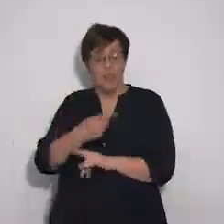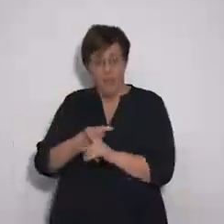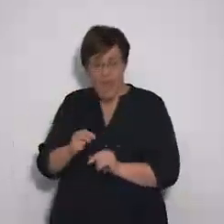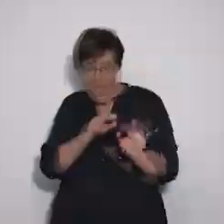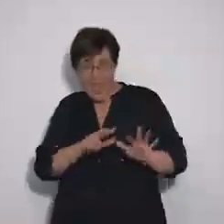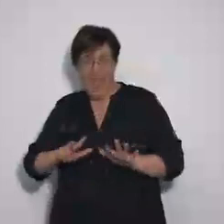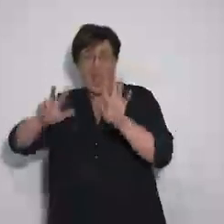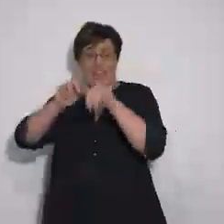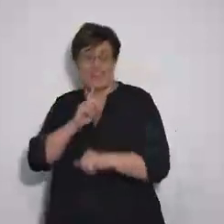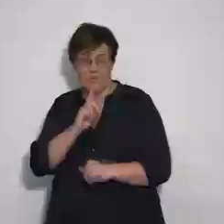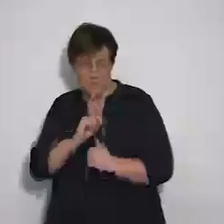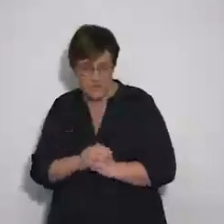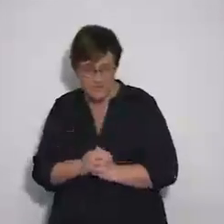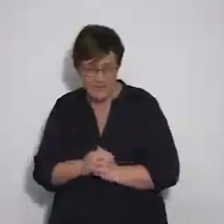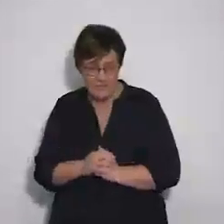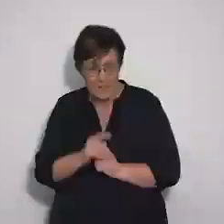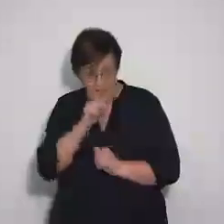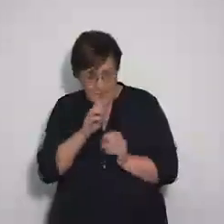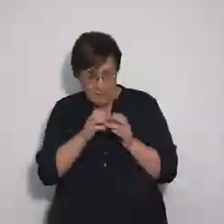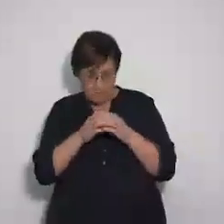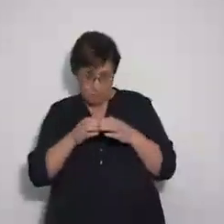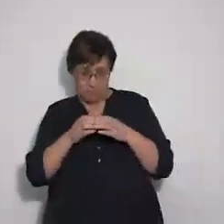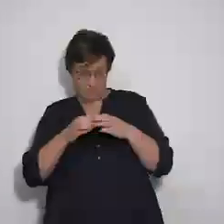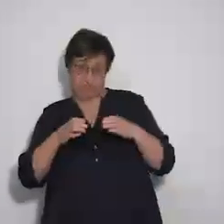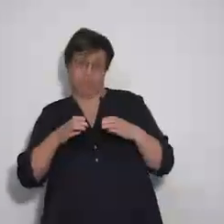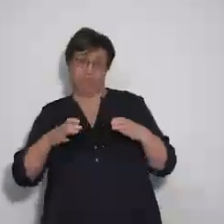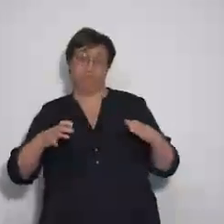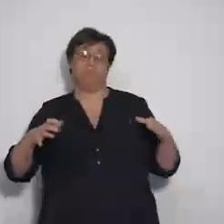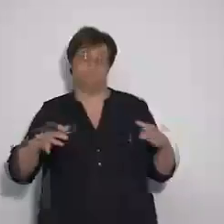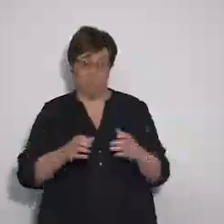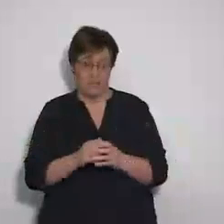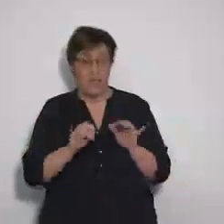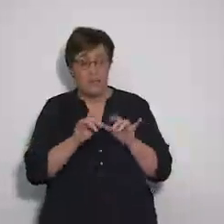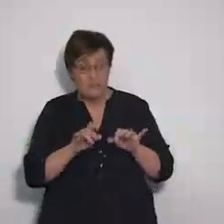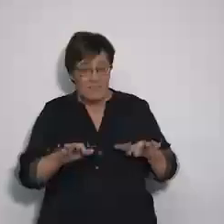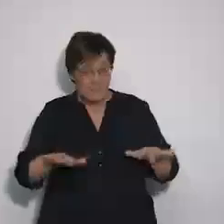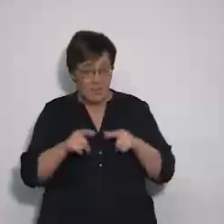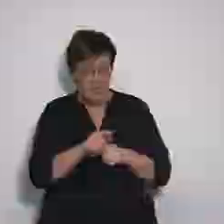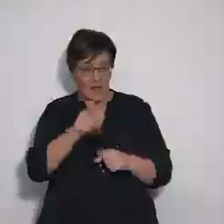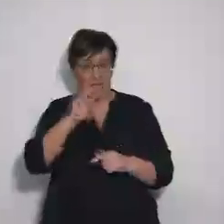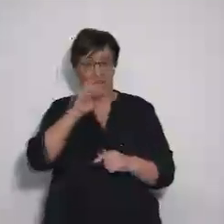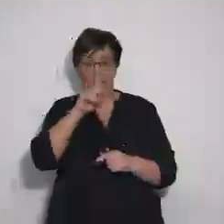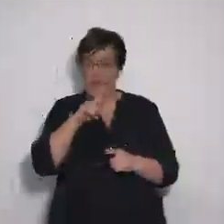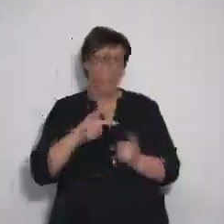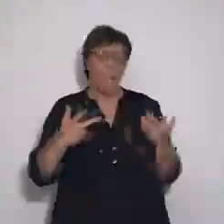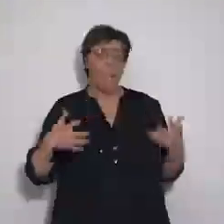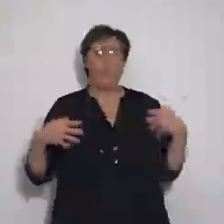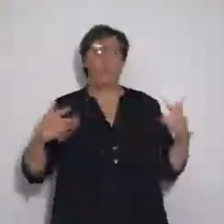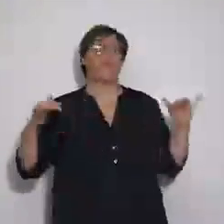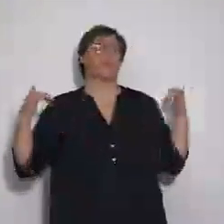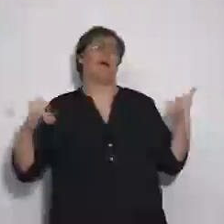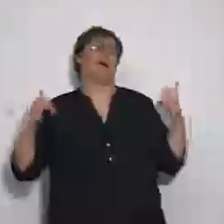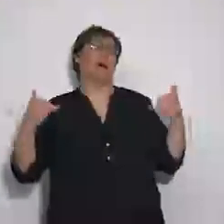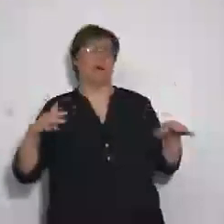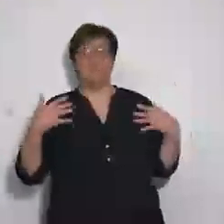8,000 after the third hour. And you can see what's happening here. These bacteria are in